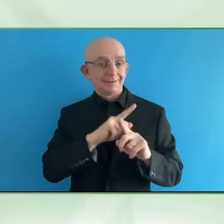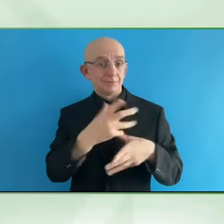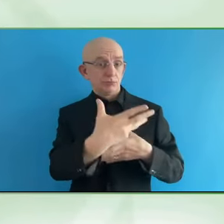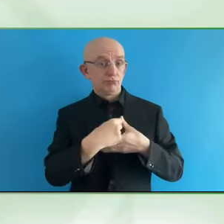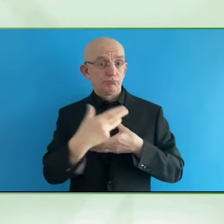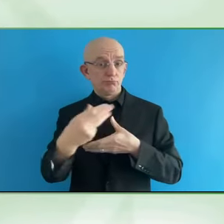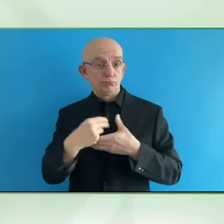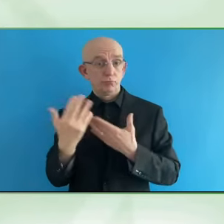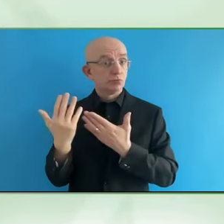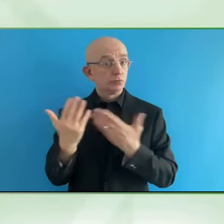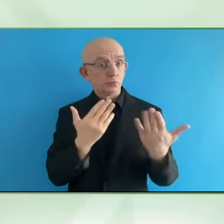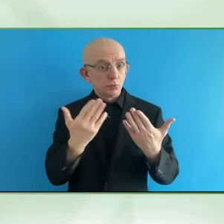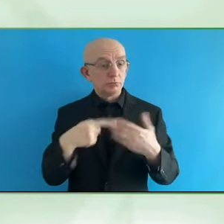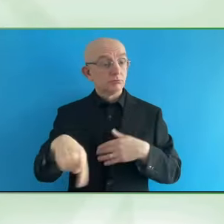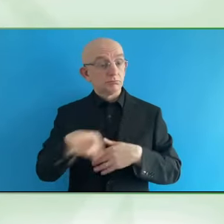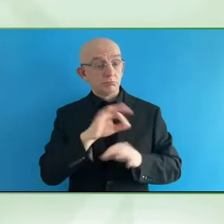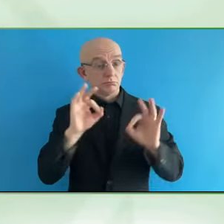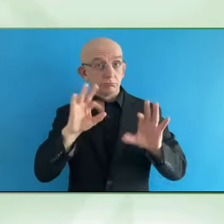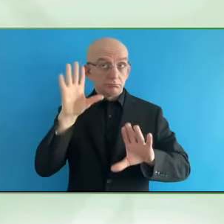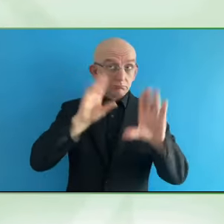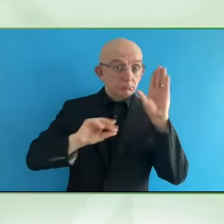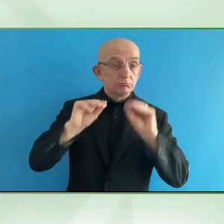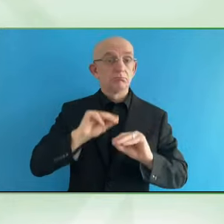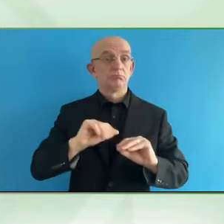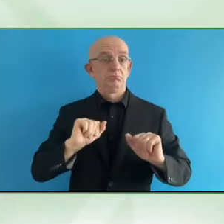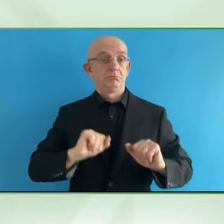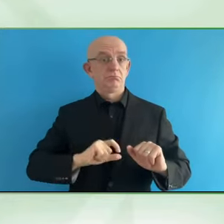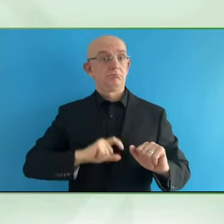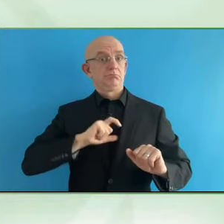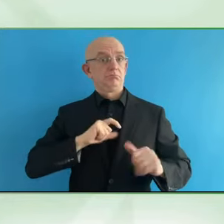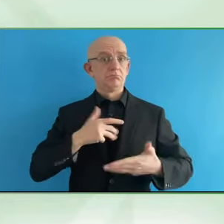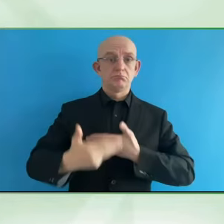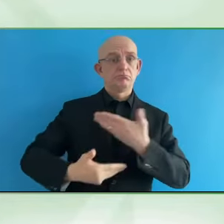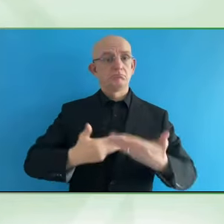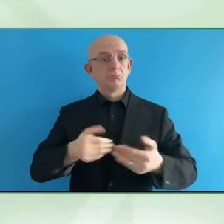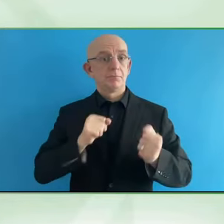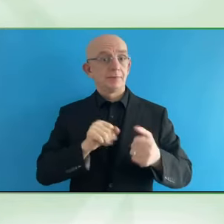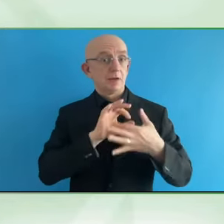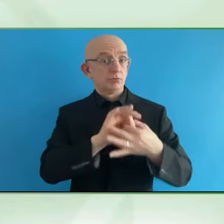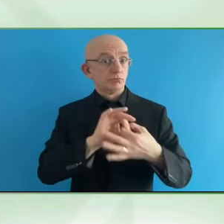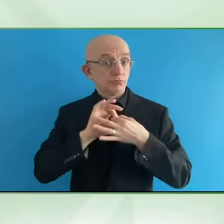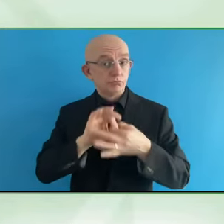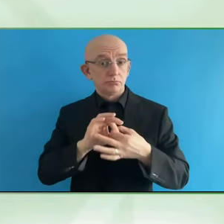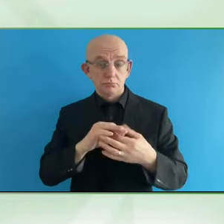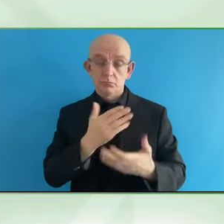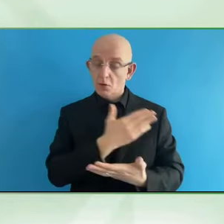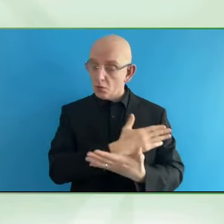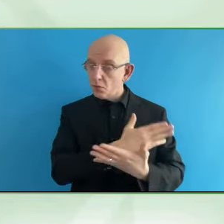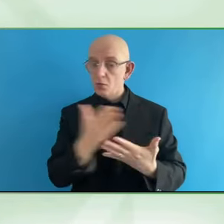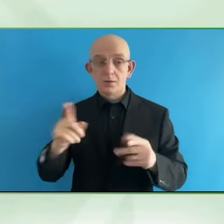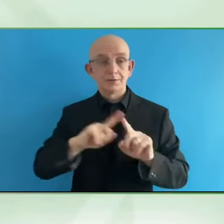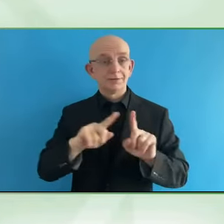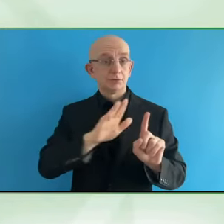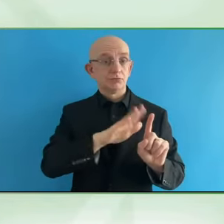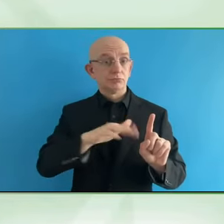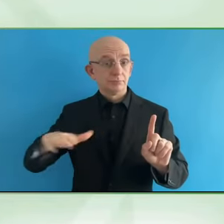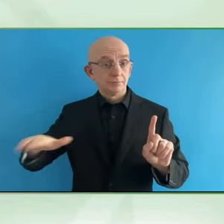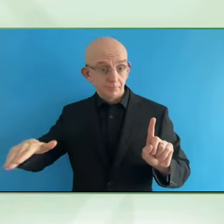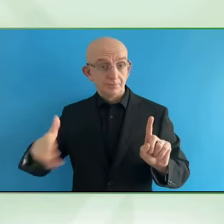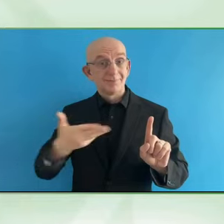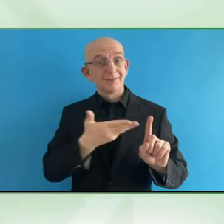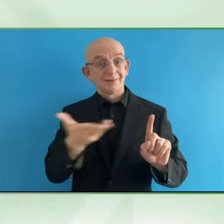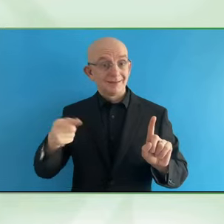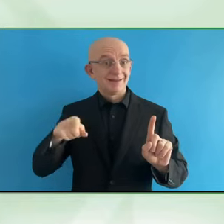useful guarantee they can have a real participation in school life in terms of learning